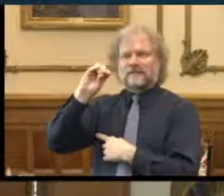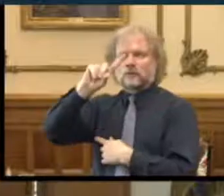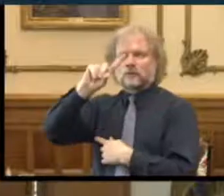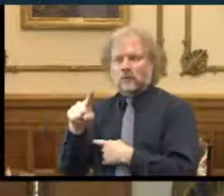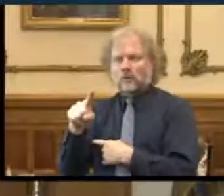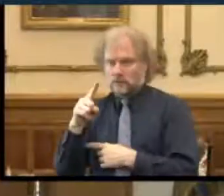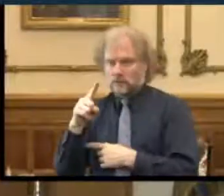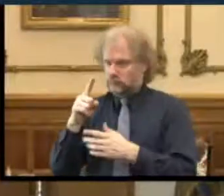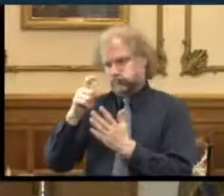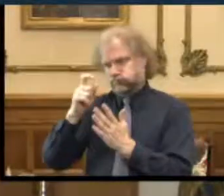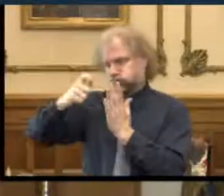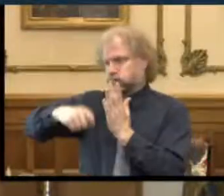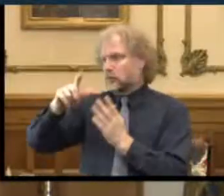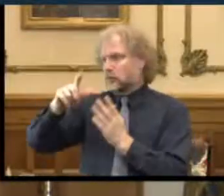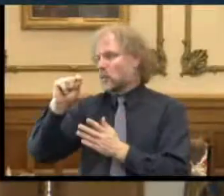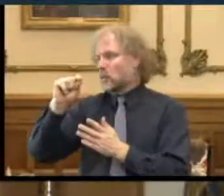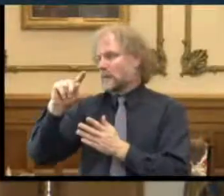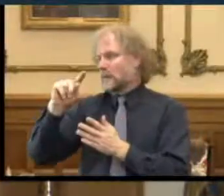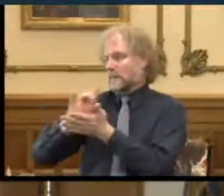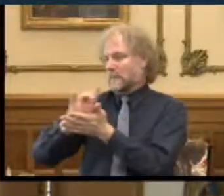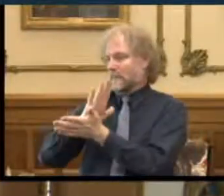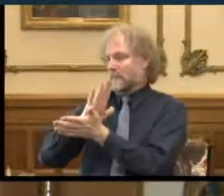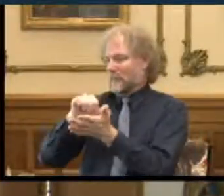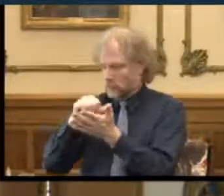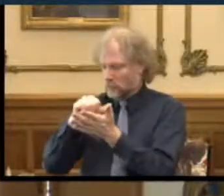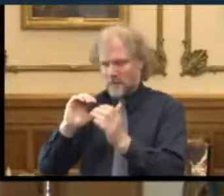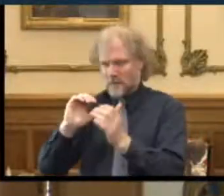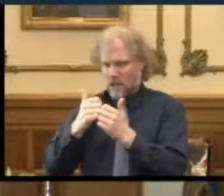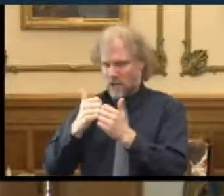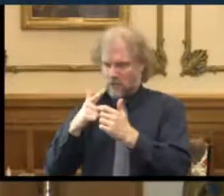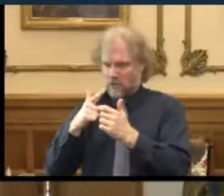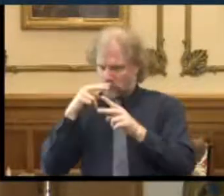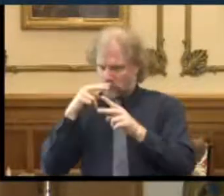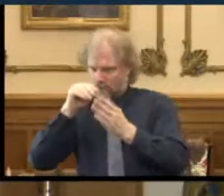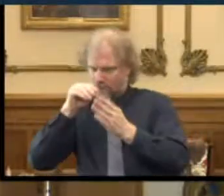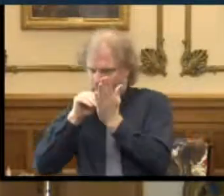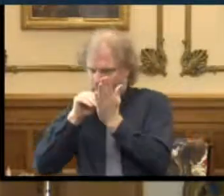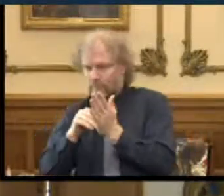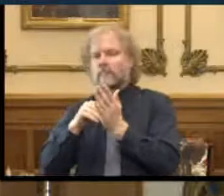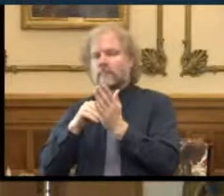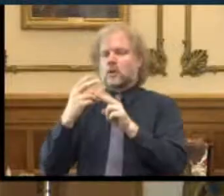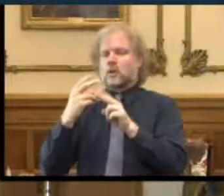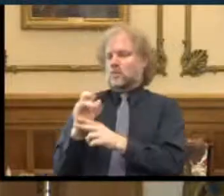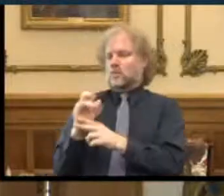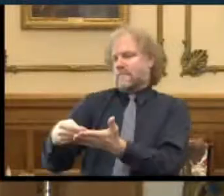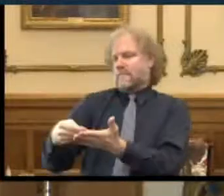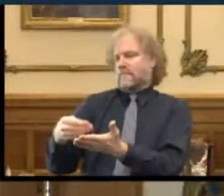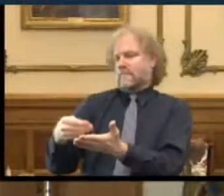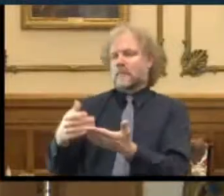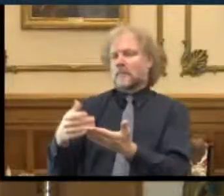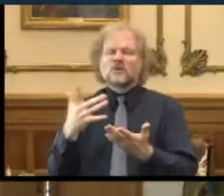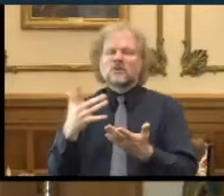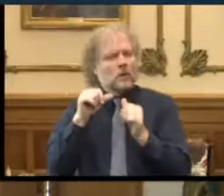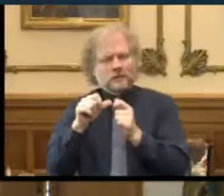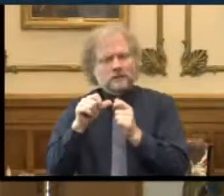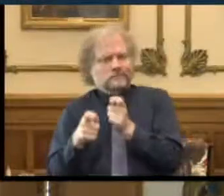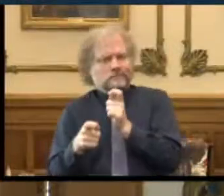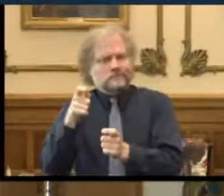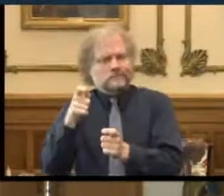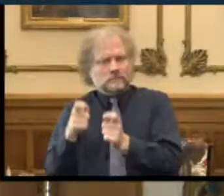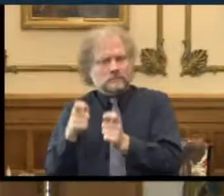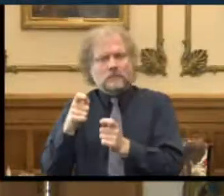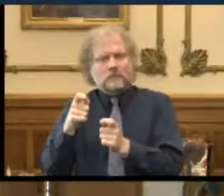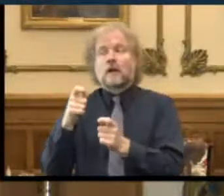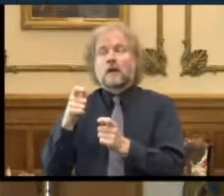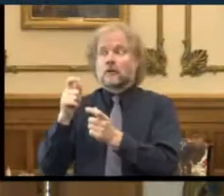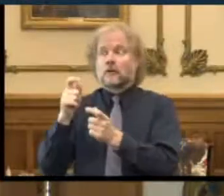20 pages of how we're supposed to account for as well as administer the funds. So that continues to change and we